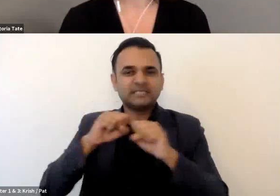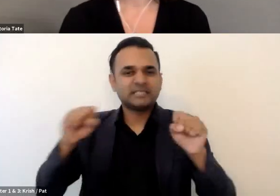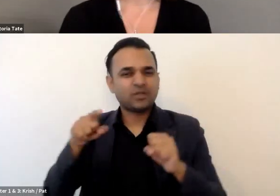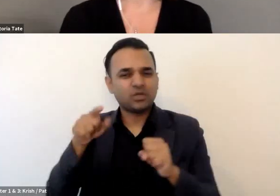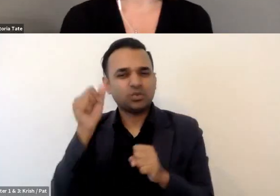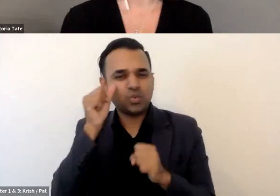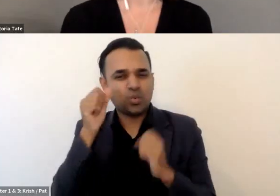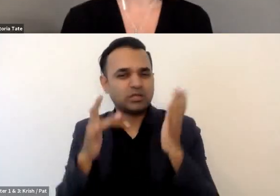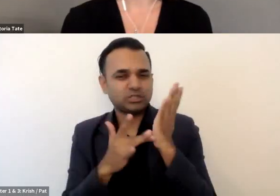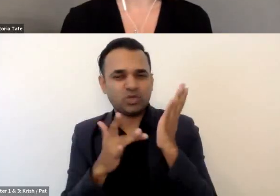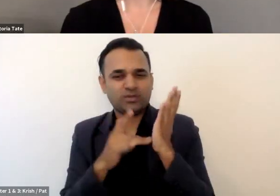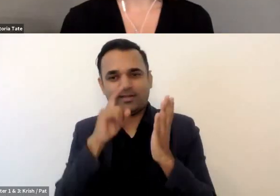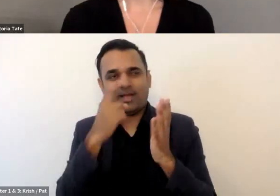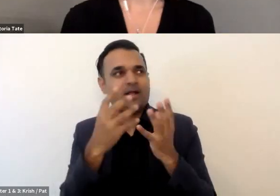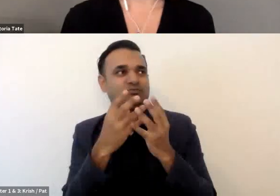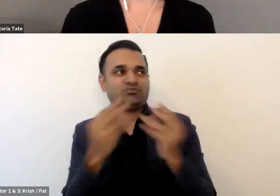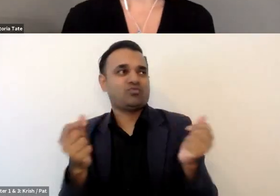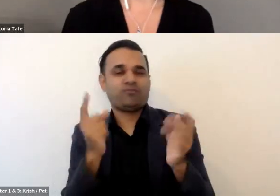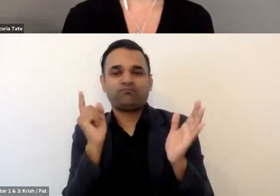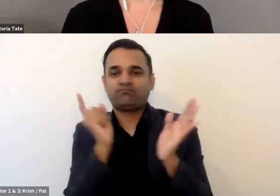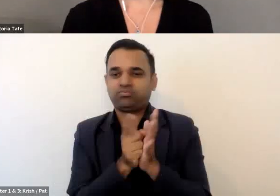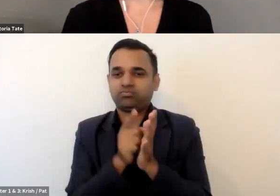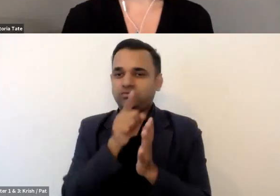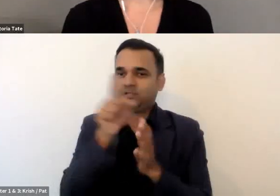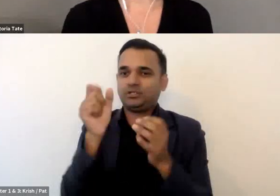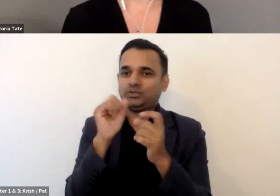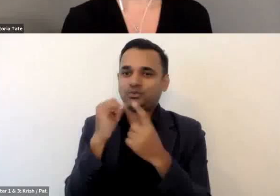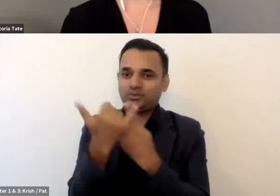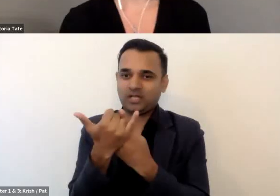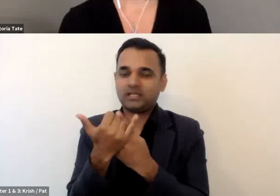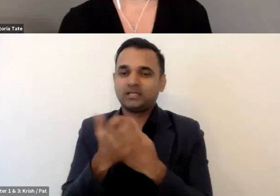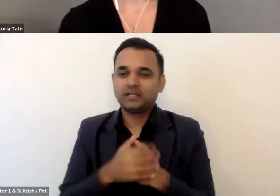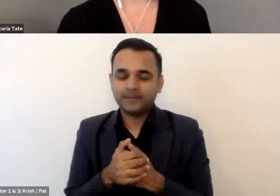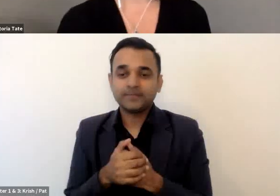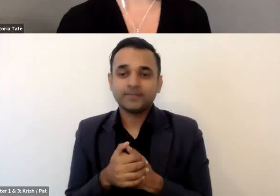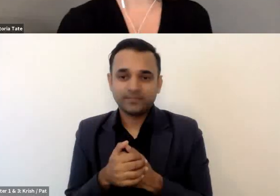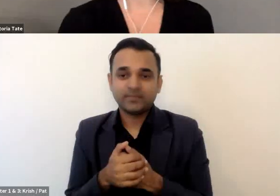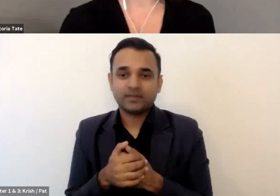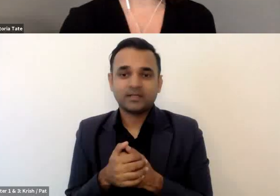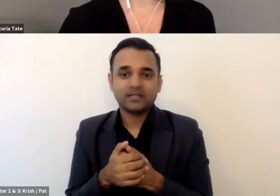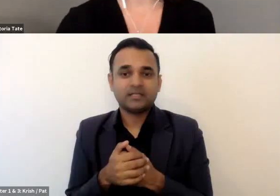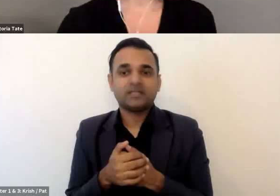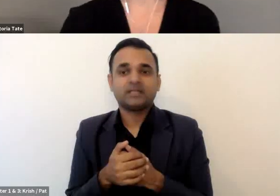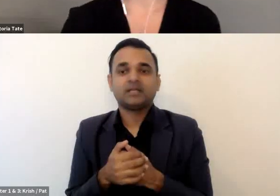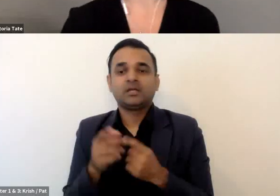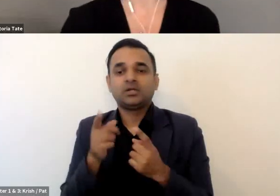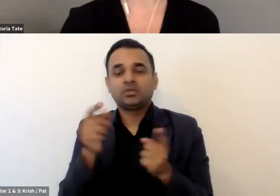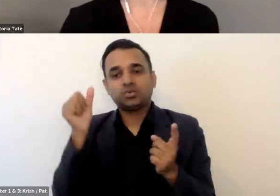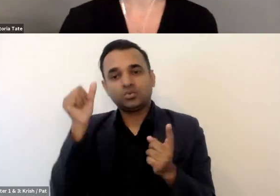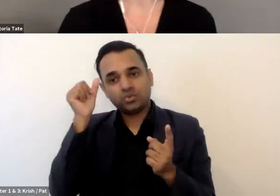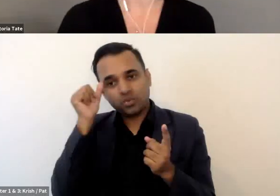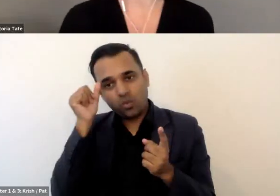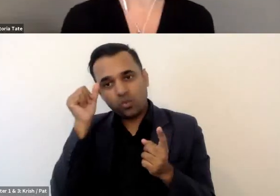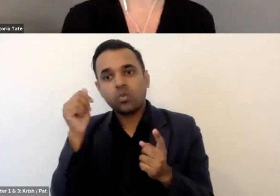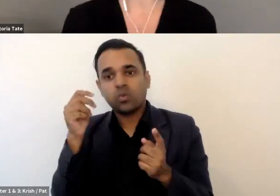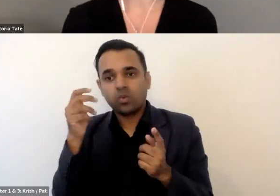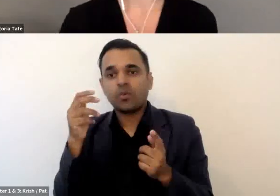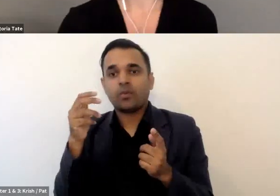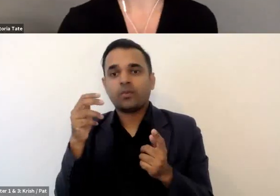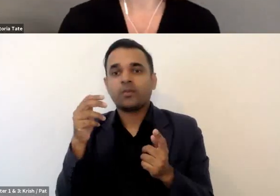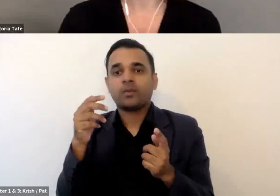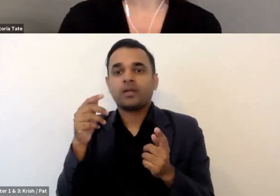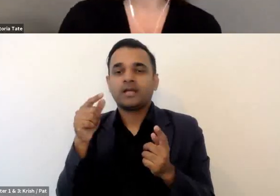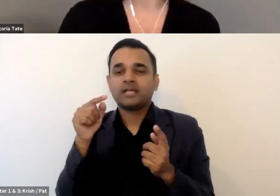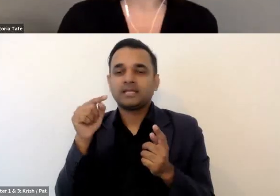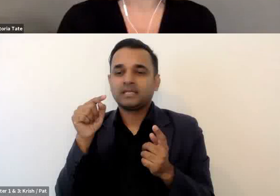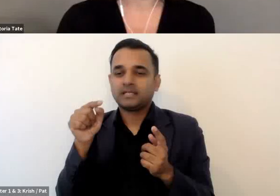them, right? So, you know, it's always a sort of interplay between, you know, the status of